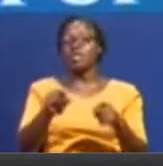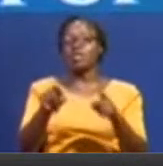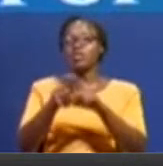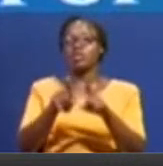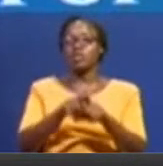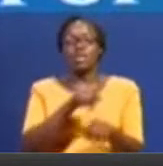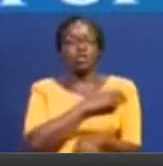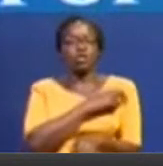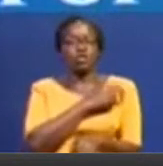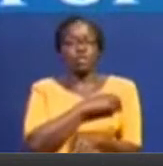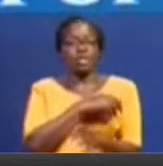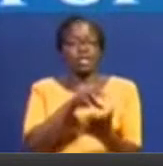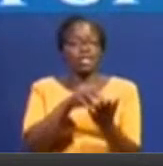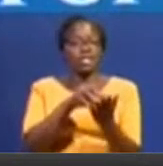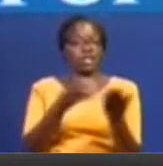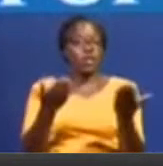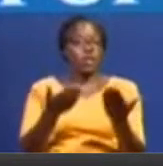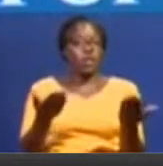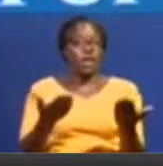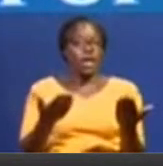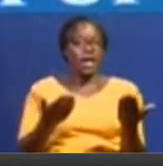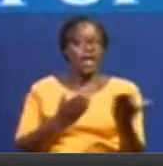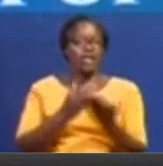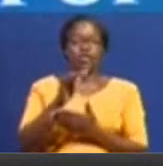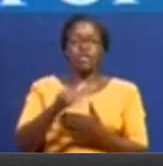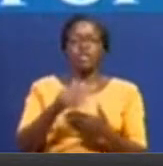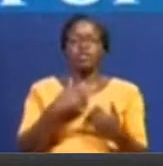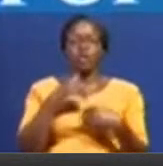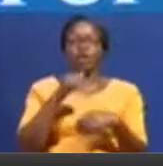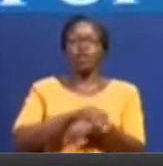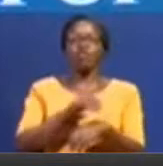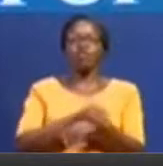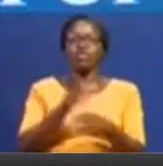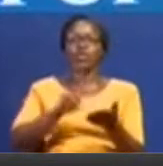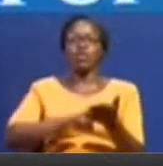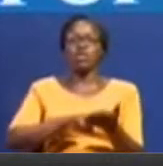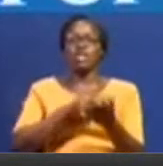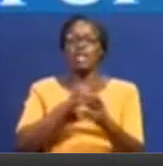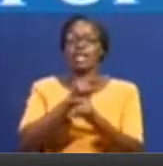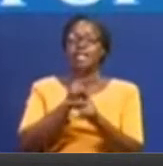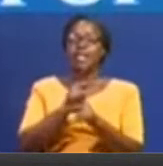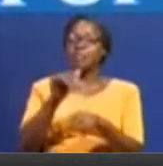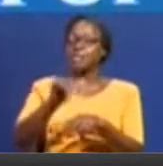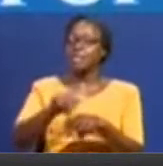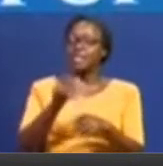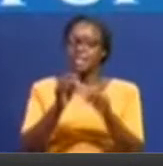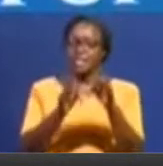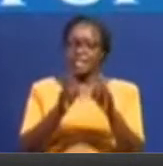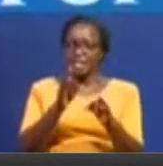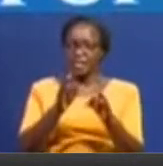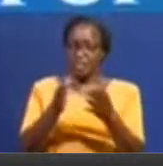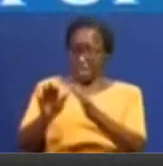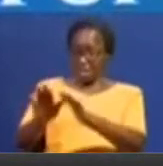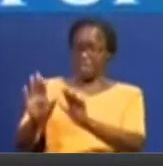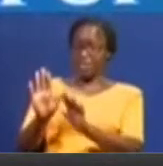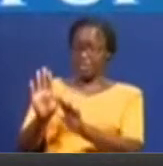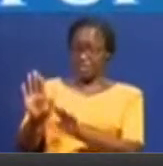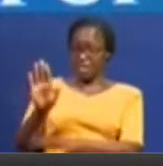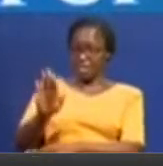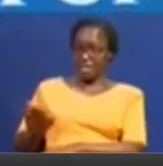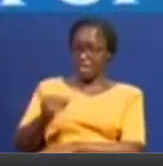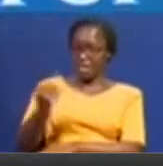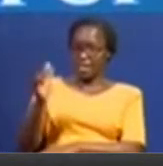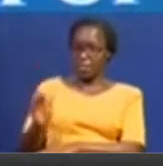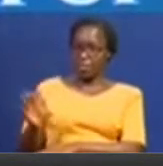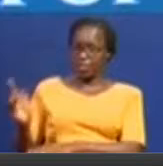the consultancy stage, where I ensure we have very, very good records kept, that even if I exit from that zone, someone else